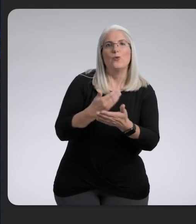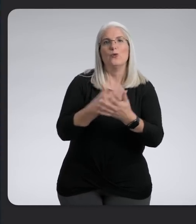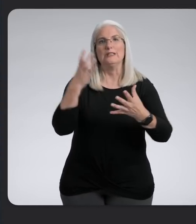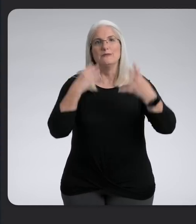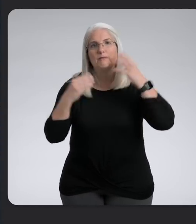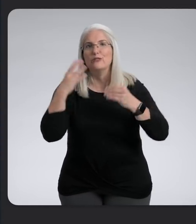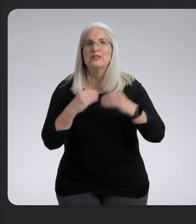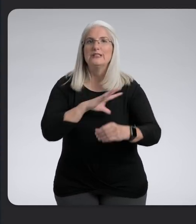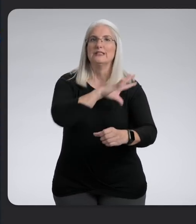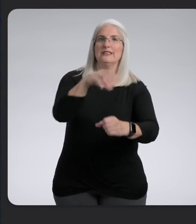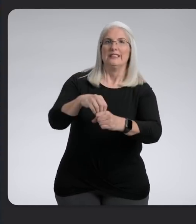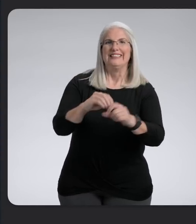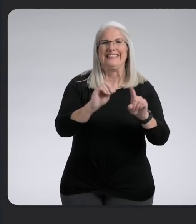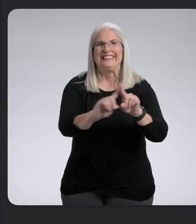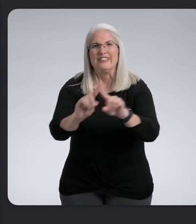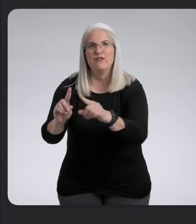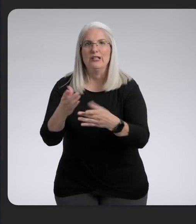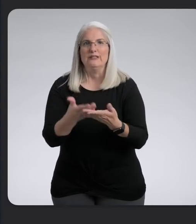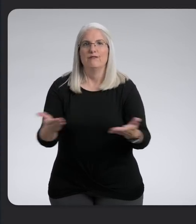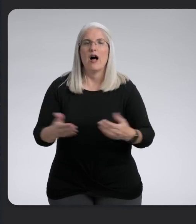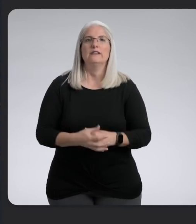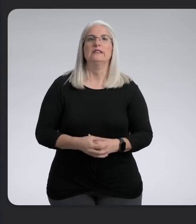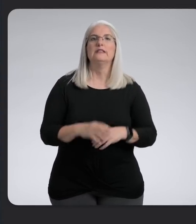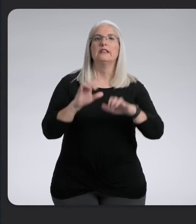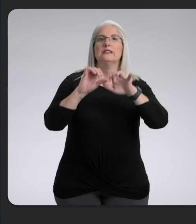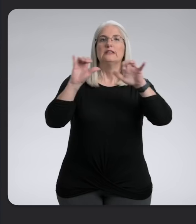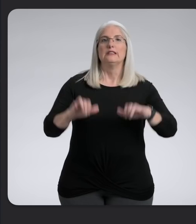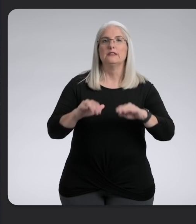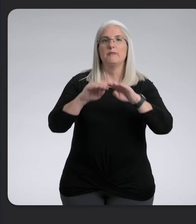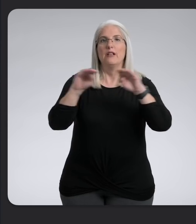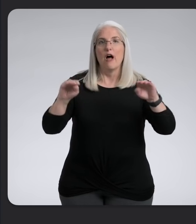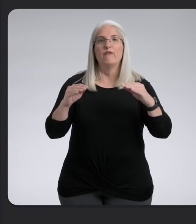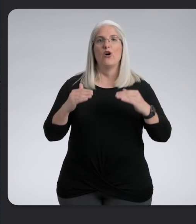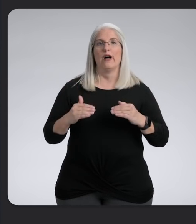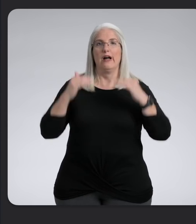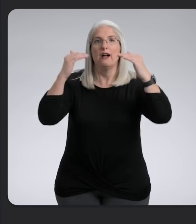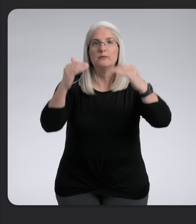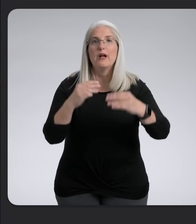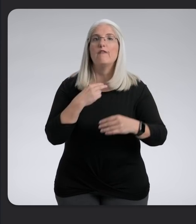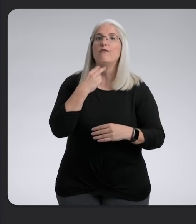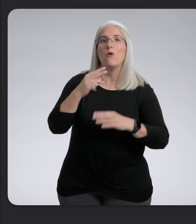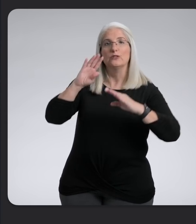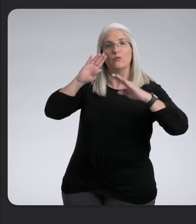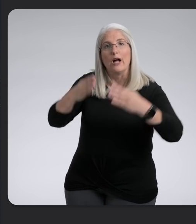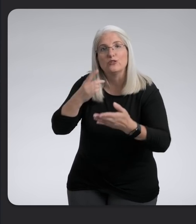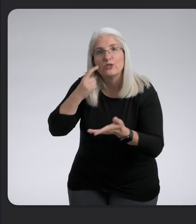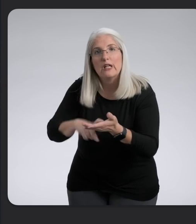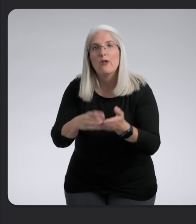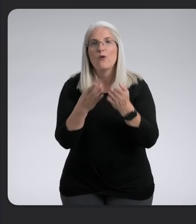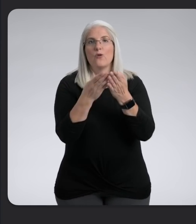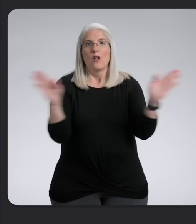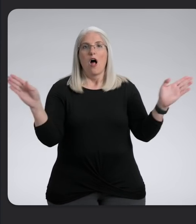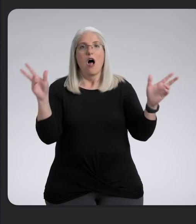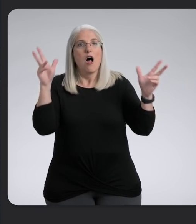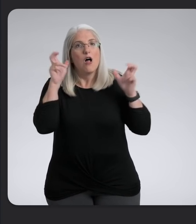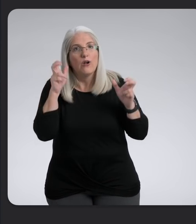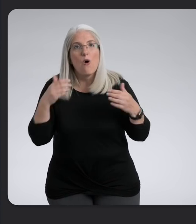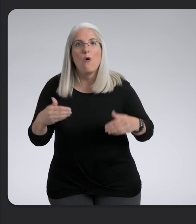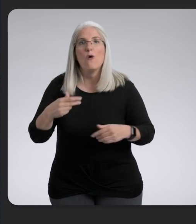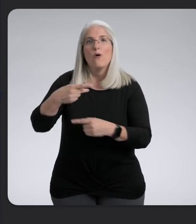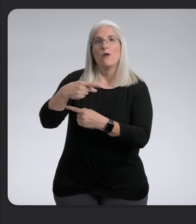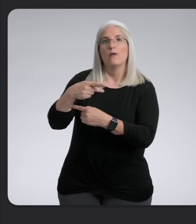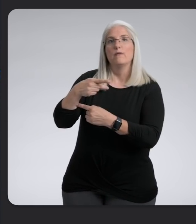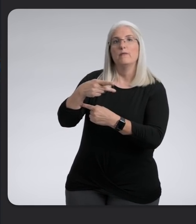Apple TV. And system-level enhancements like voice isolation, wide spectrum audio, and portrait mode that can work in any